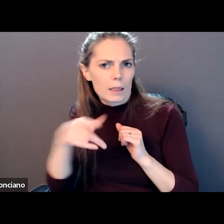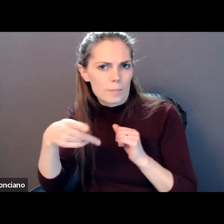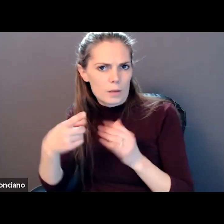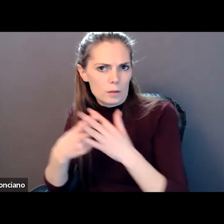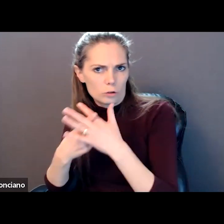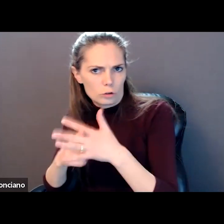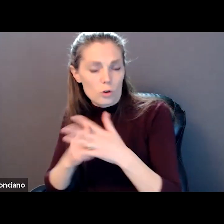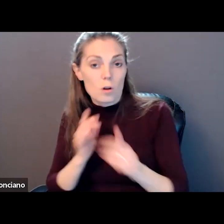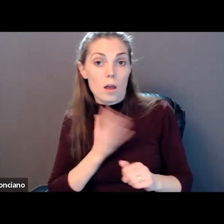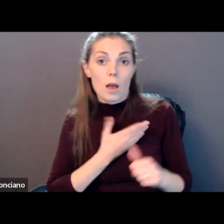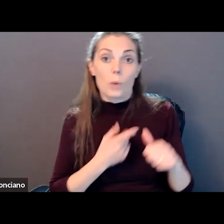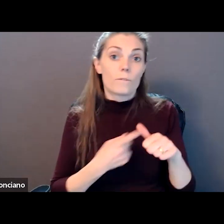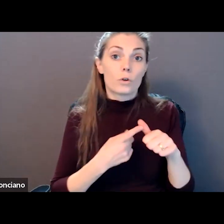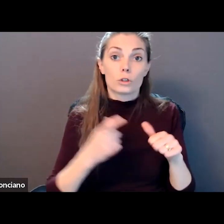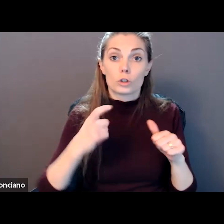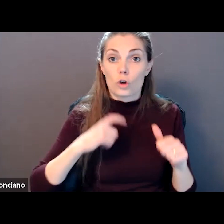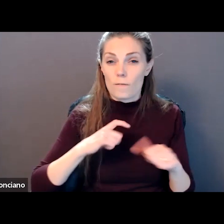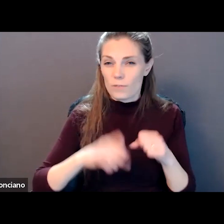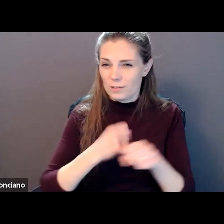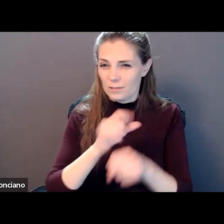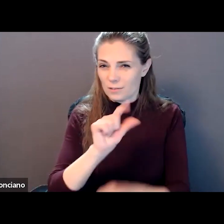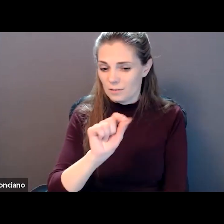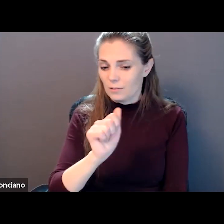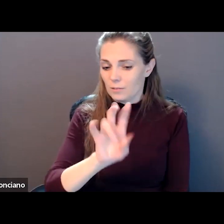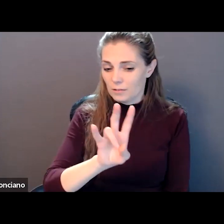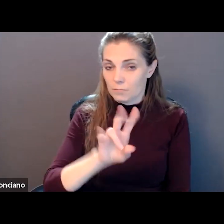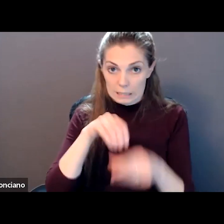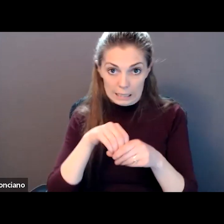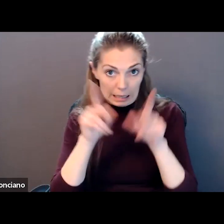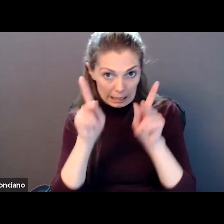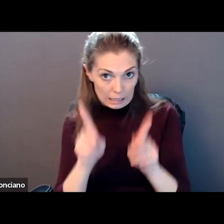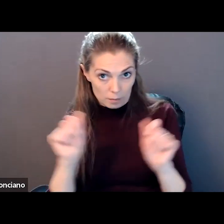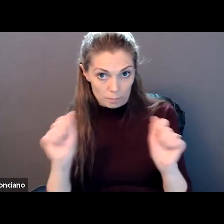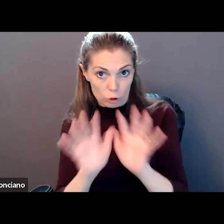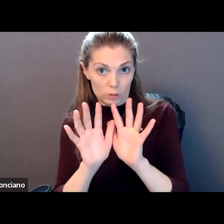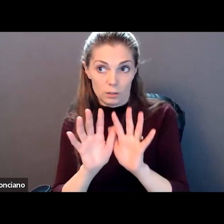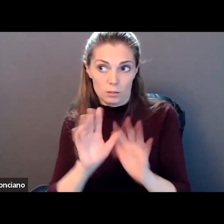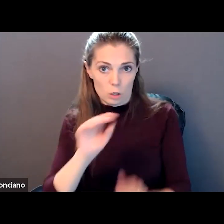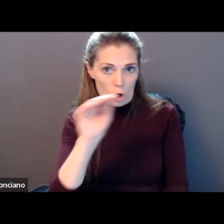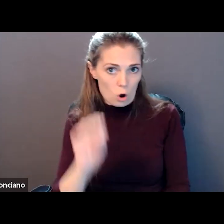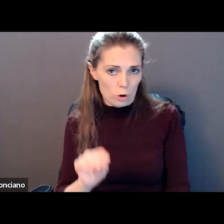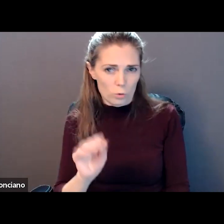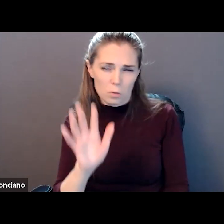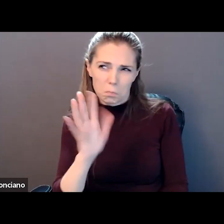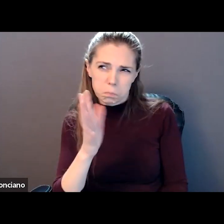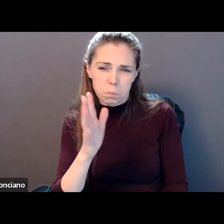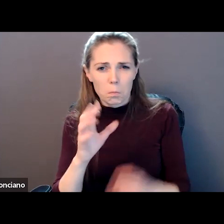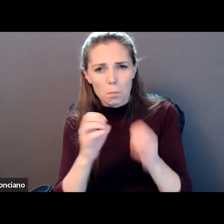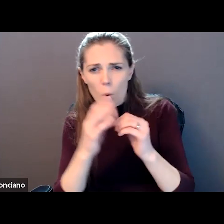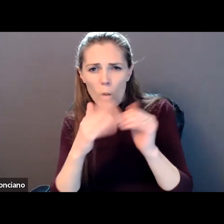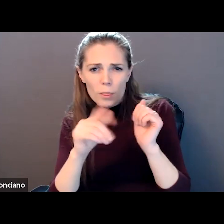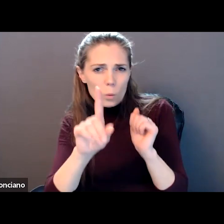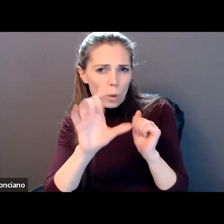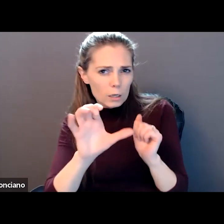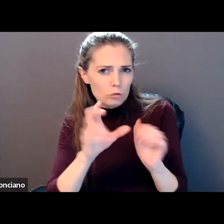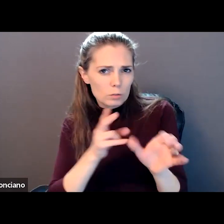2017 in person in Ottawa, where we had a little bit over 100 participants. We've grown now to